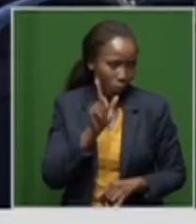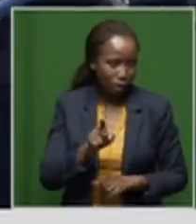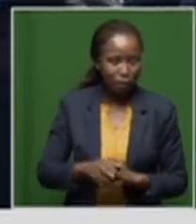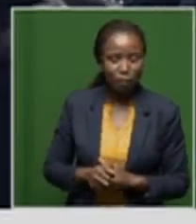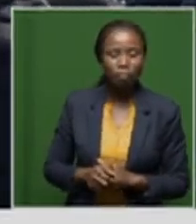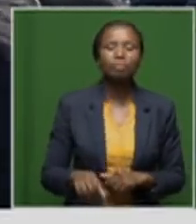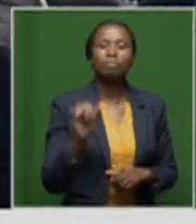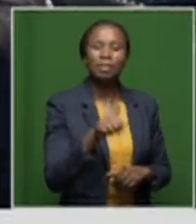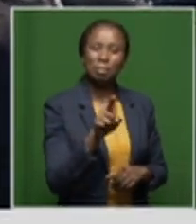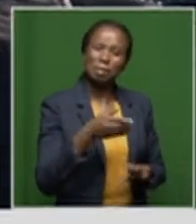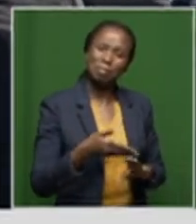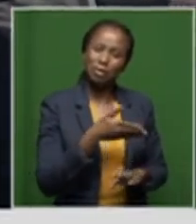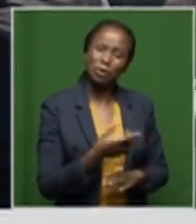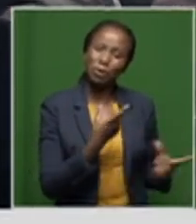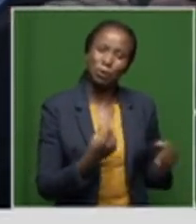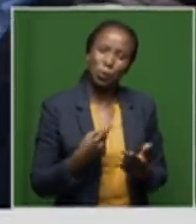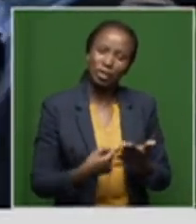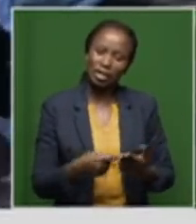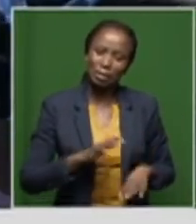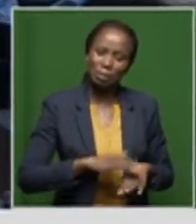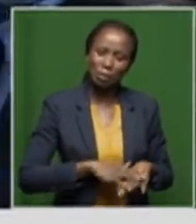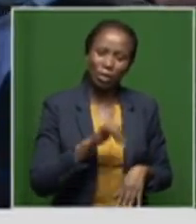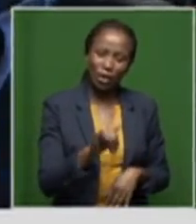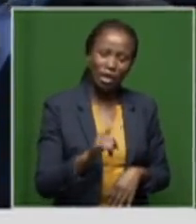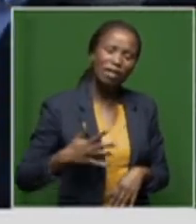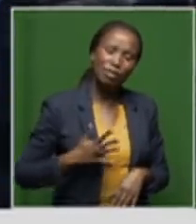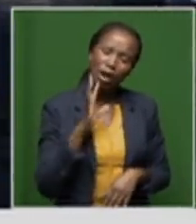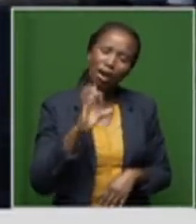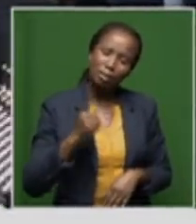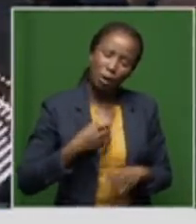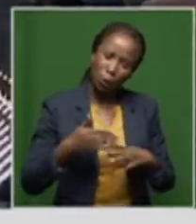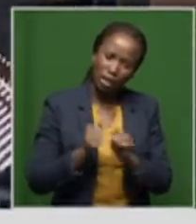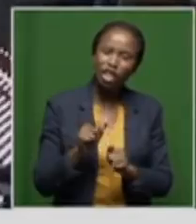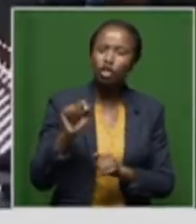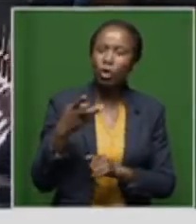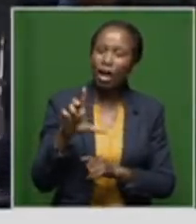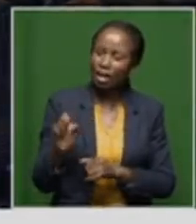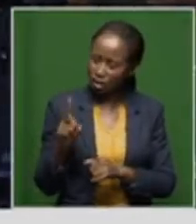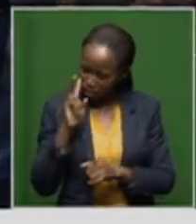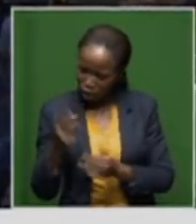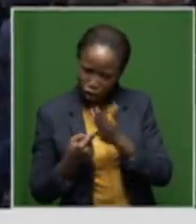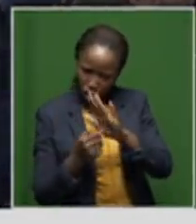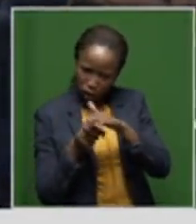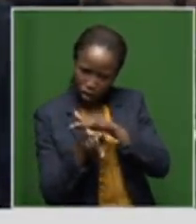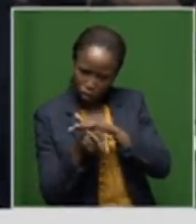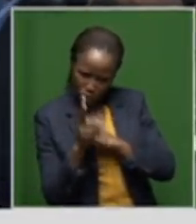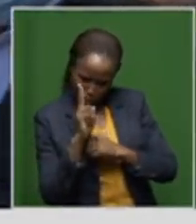Well, Makanya, before we discuss further, just to ask my colleague Tulani, just to show you the visuals of